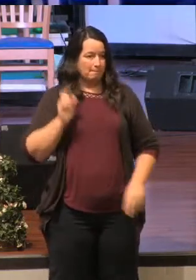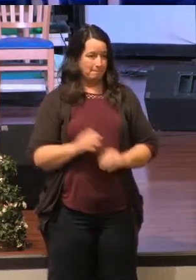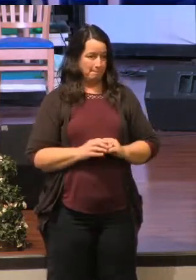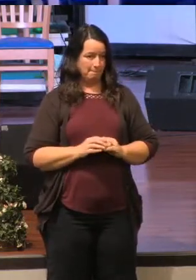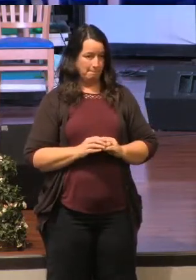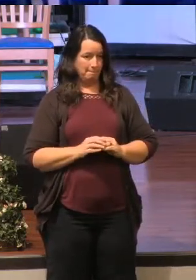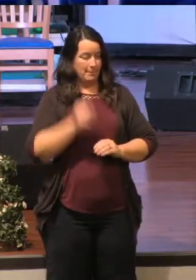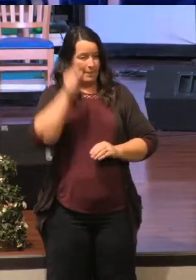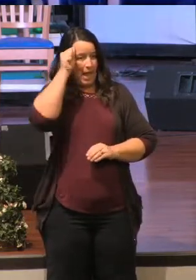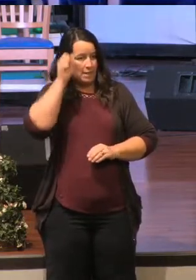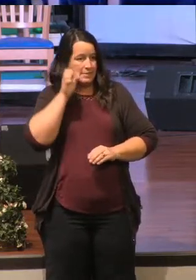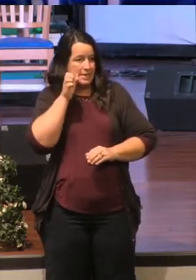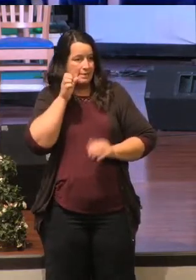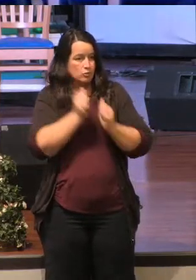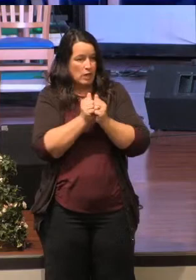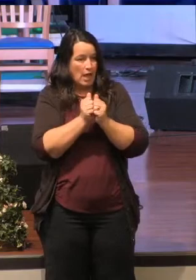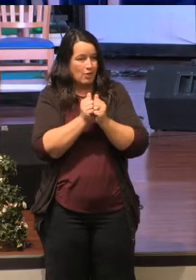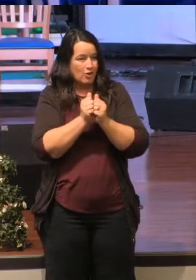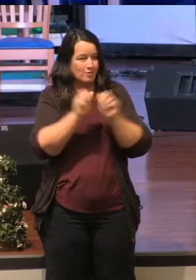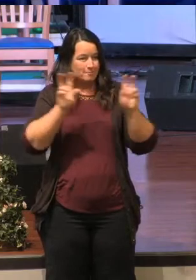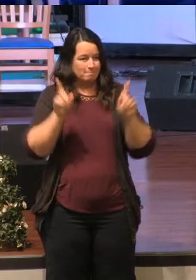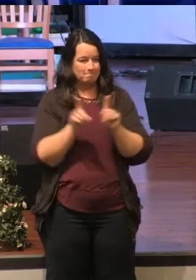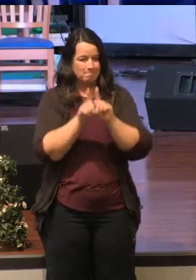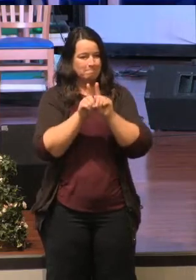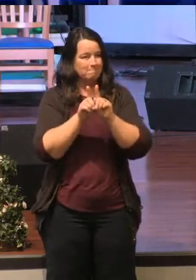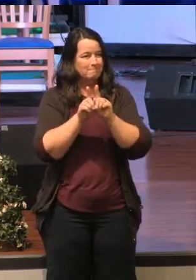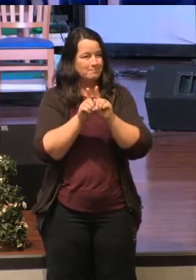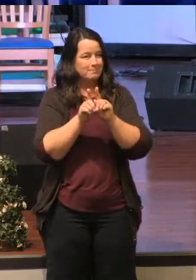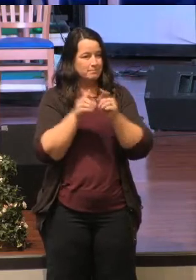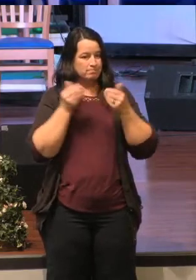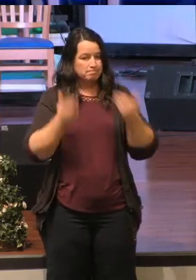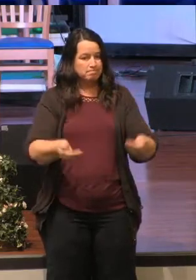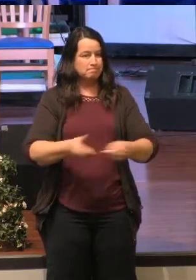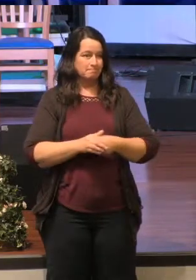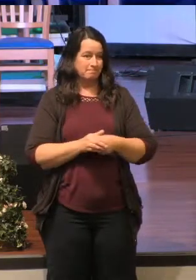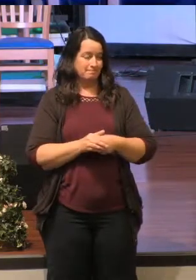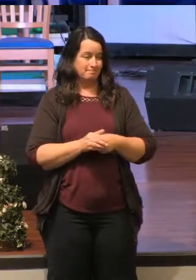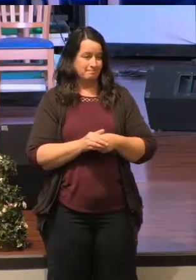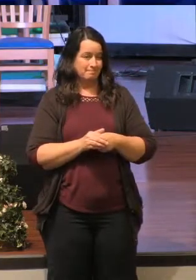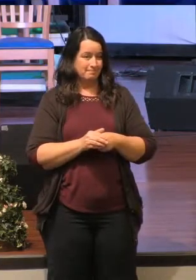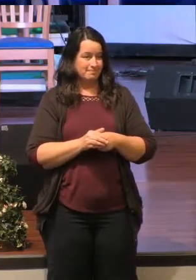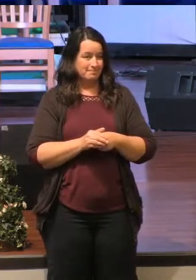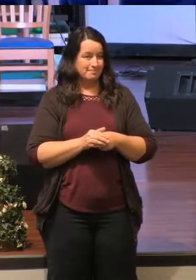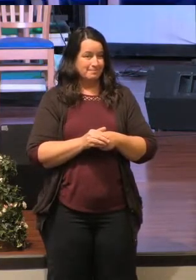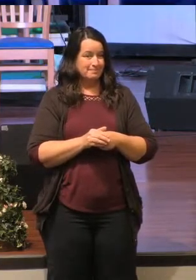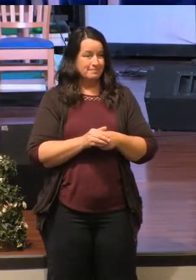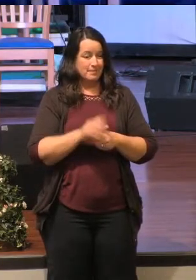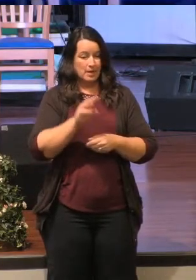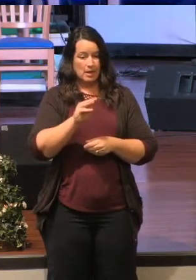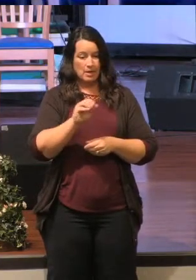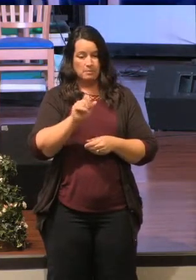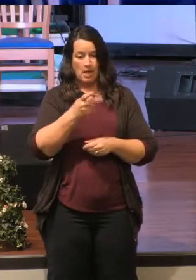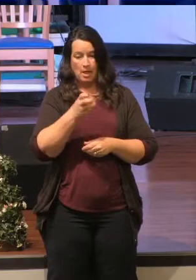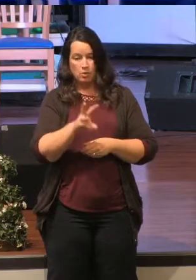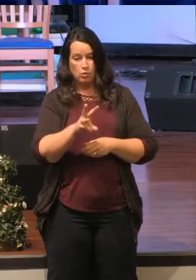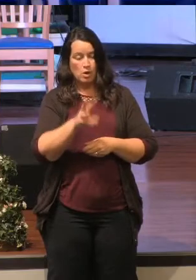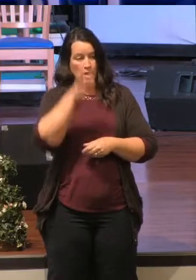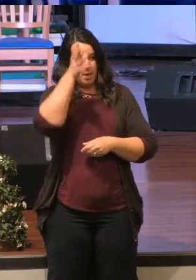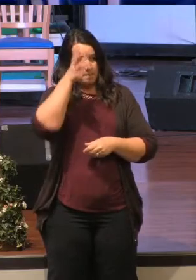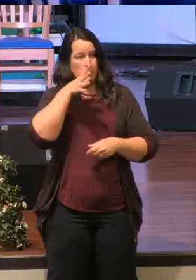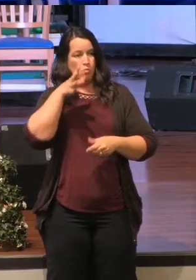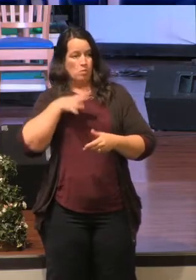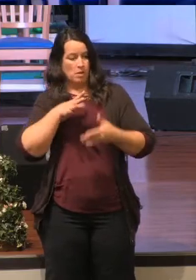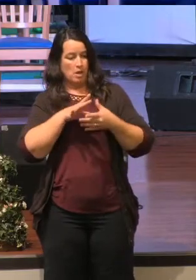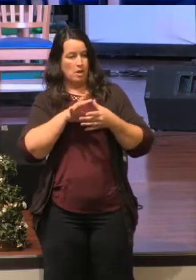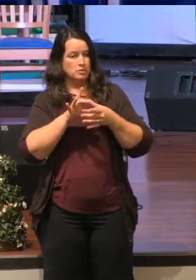got Adam and Eve together and performed that little ceremony. And he in Matthew, he quoted that ceremony. Man shall leave his father and mother. And he added this word to